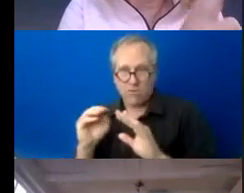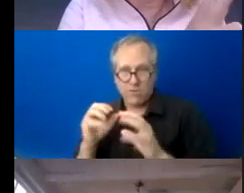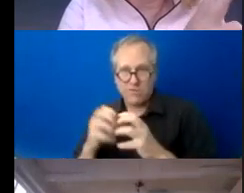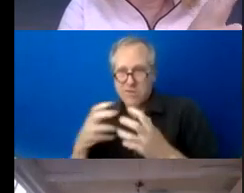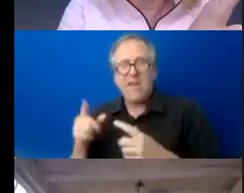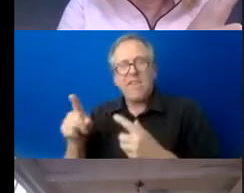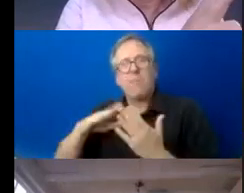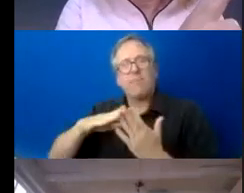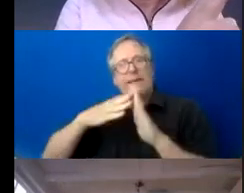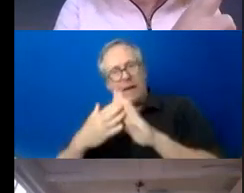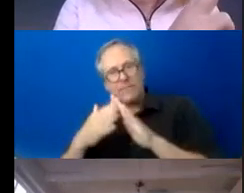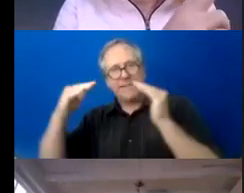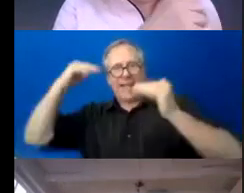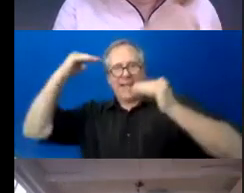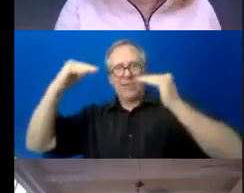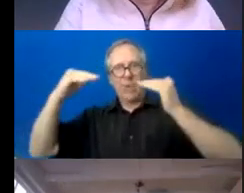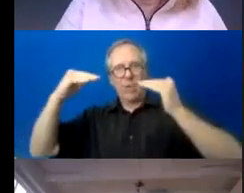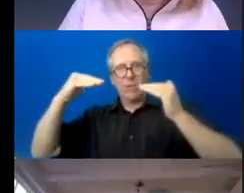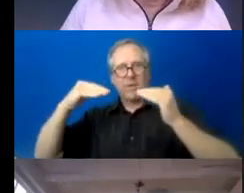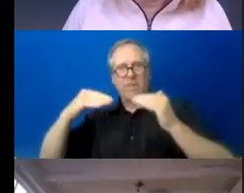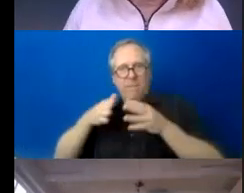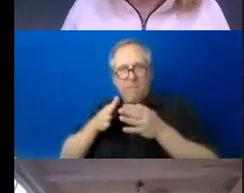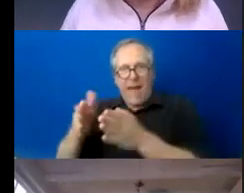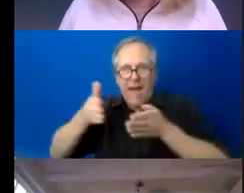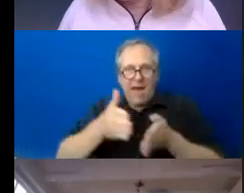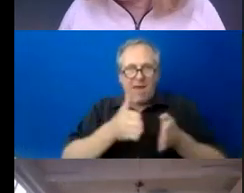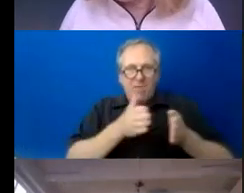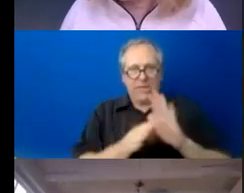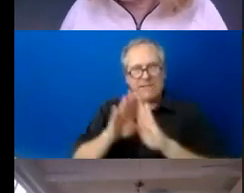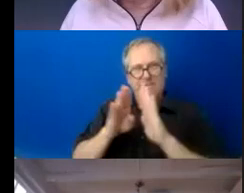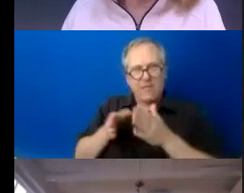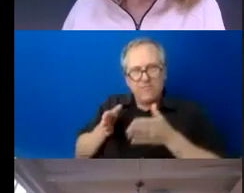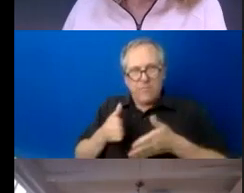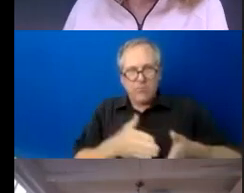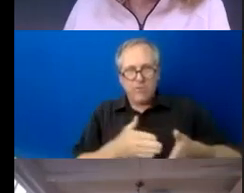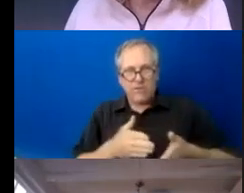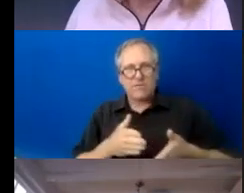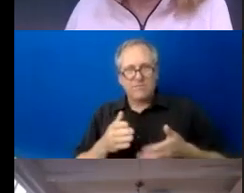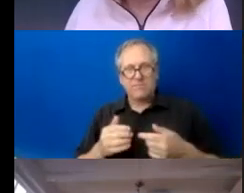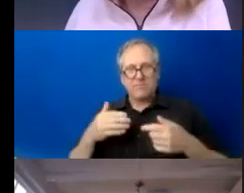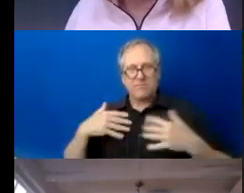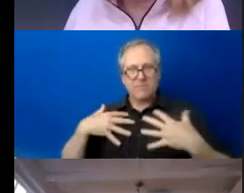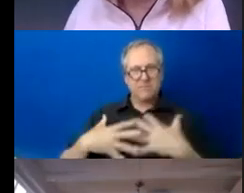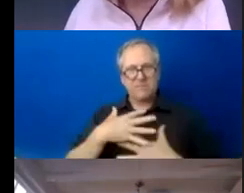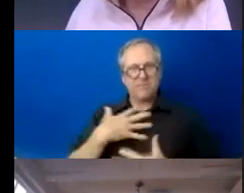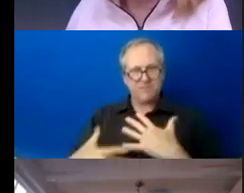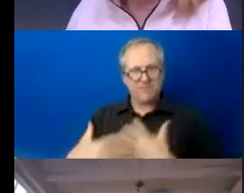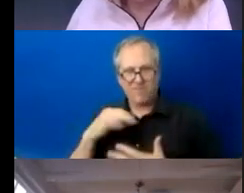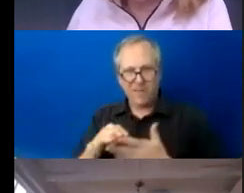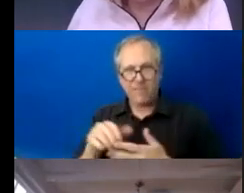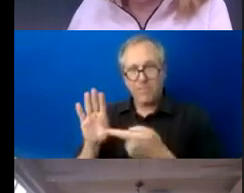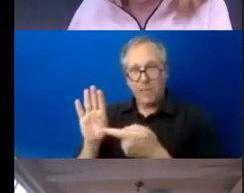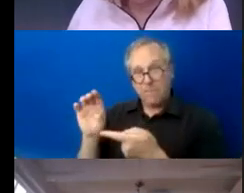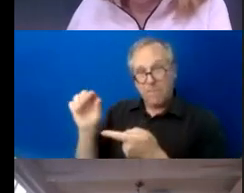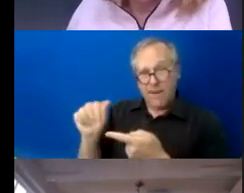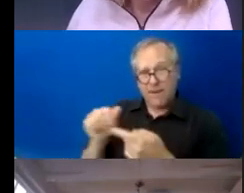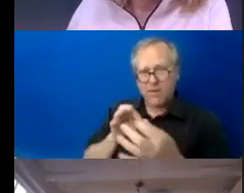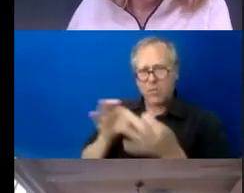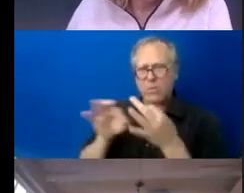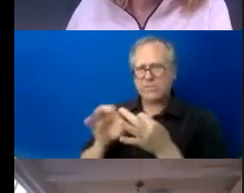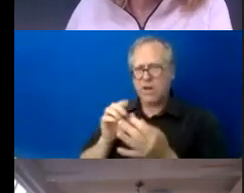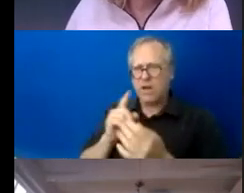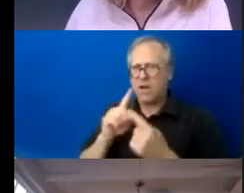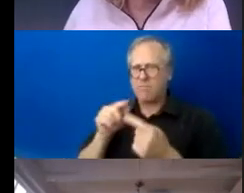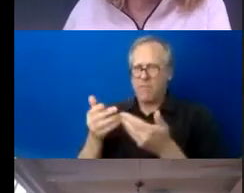adult level of their hormone Right. approach. And then Becca might be able to speak better to this because we talked about this earlier today, but